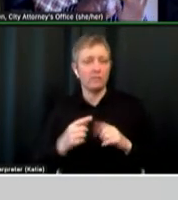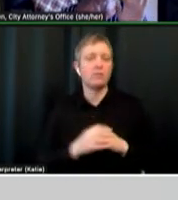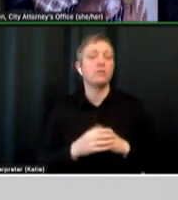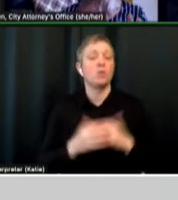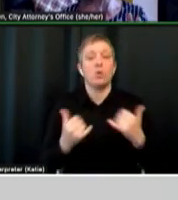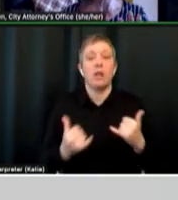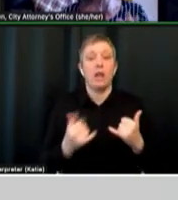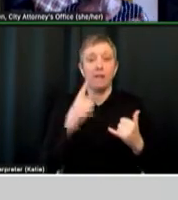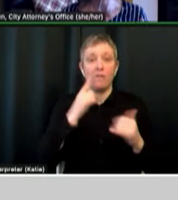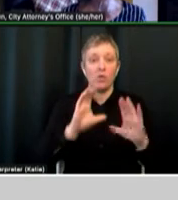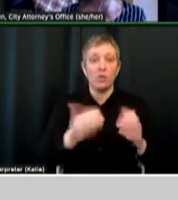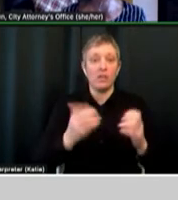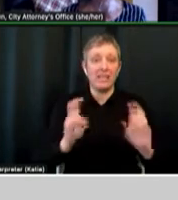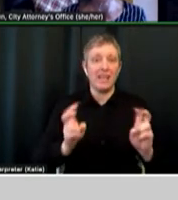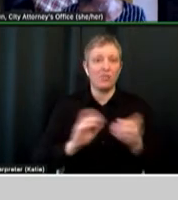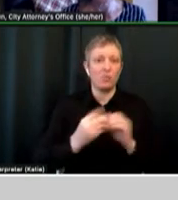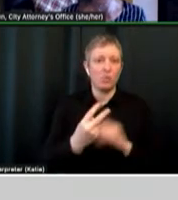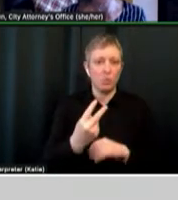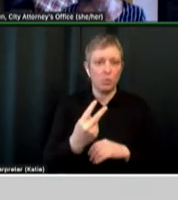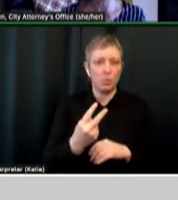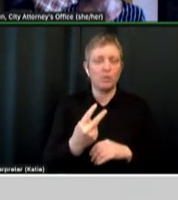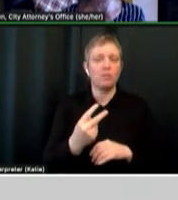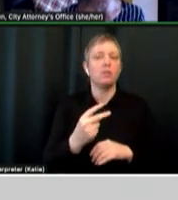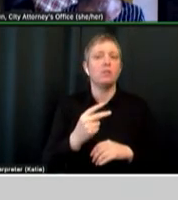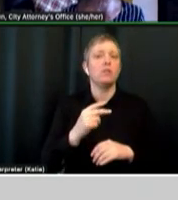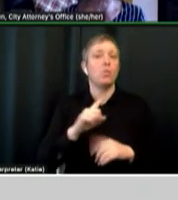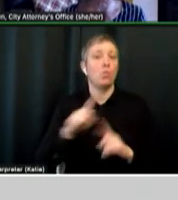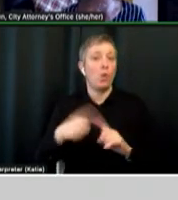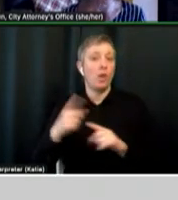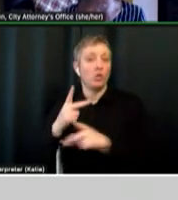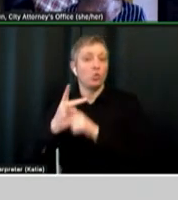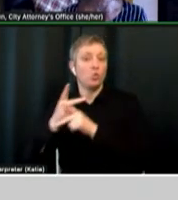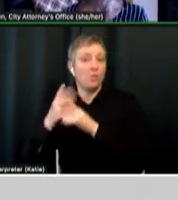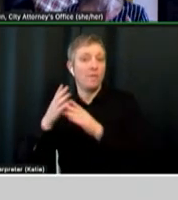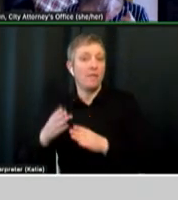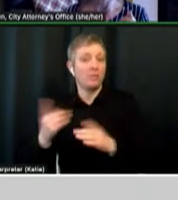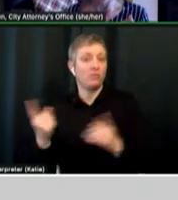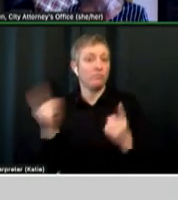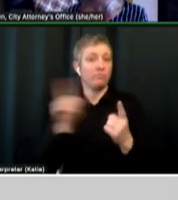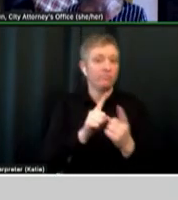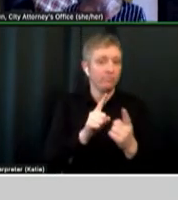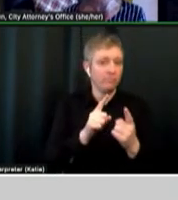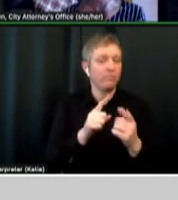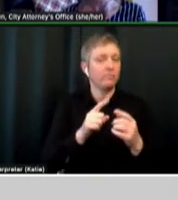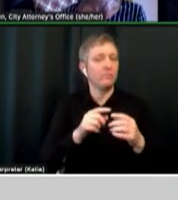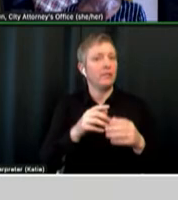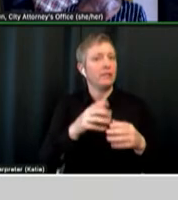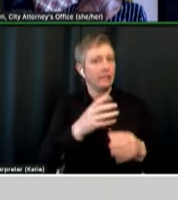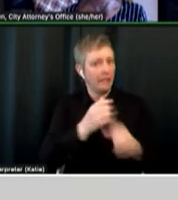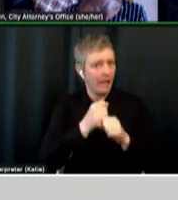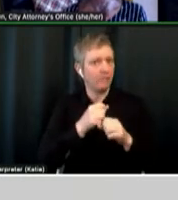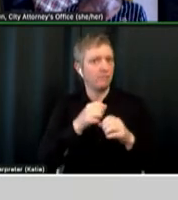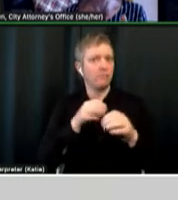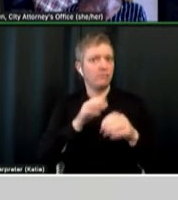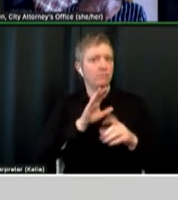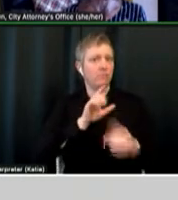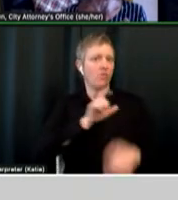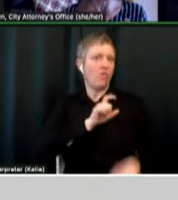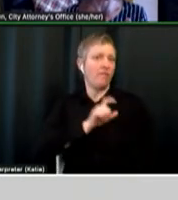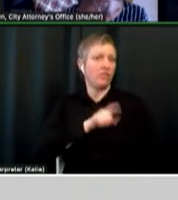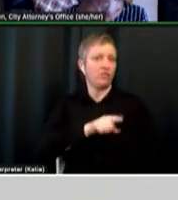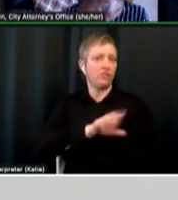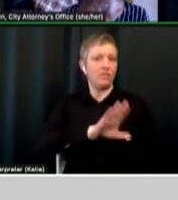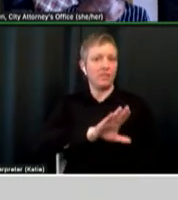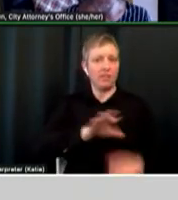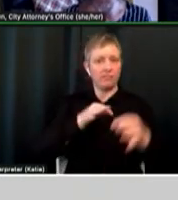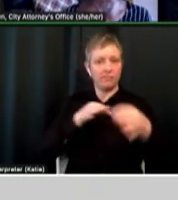the supervisor comes to the scene to take that full and candid account, the officer will give it on